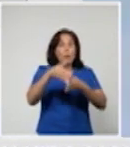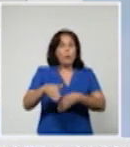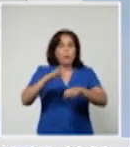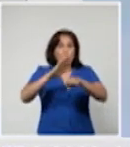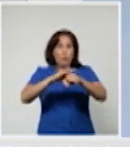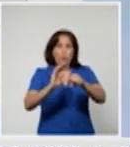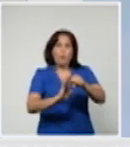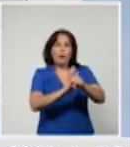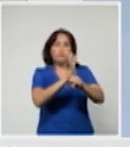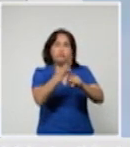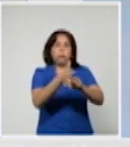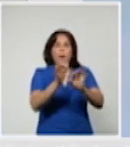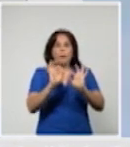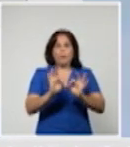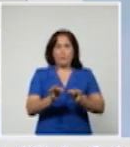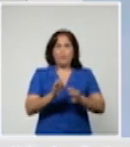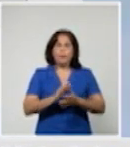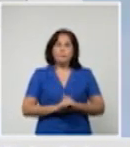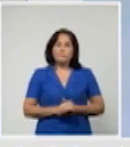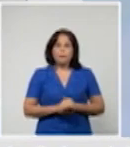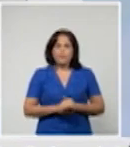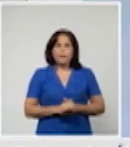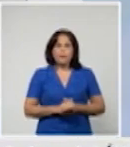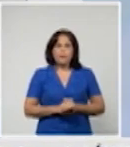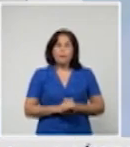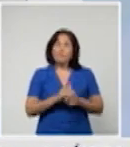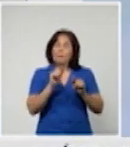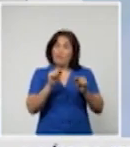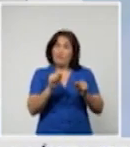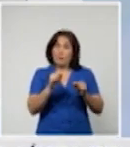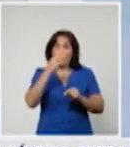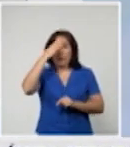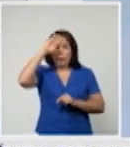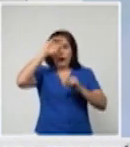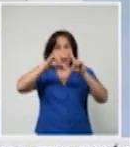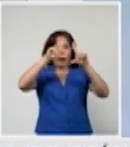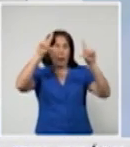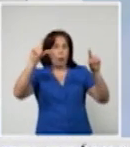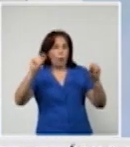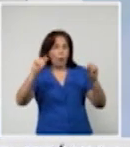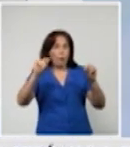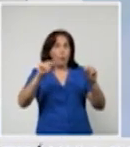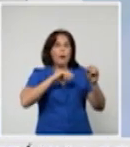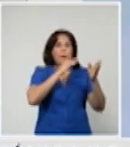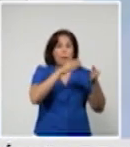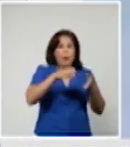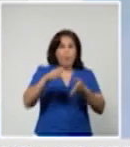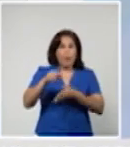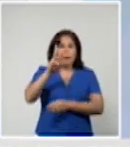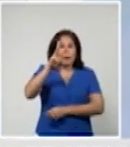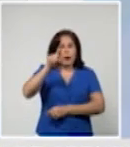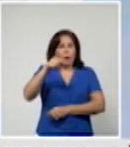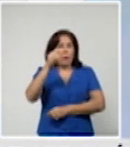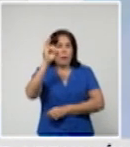693,726 COVID-19 fatalities and a mortality rate of